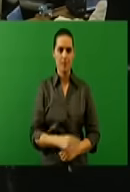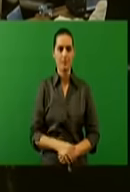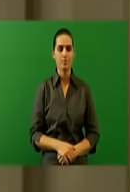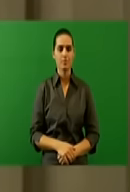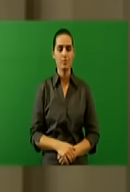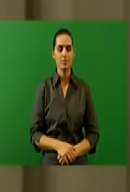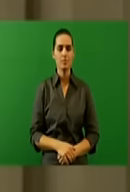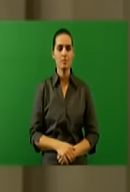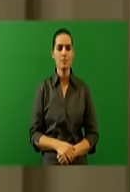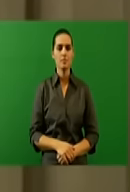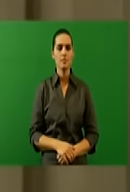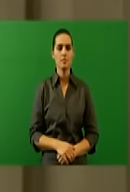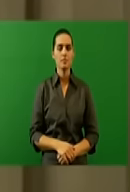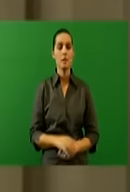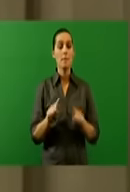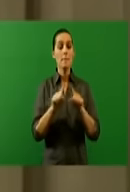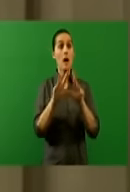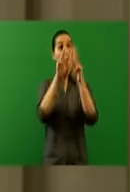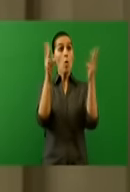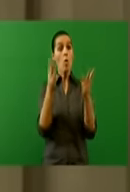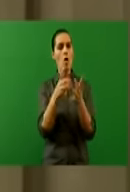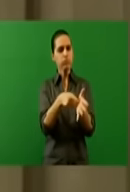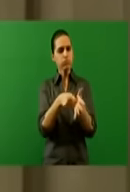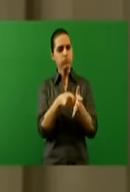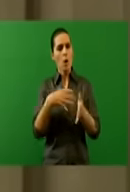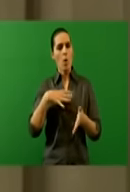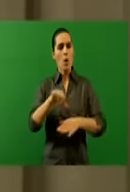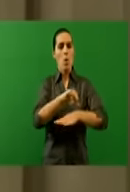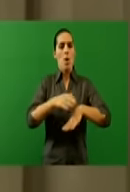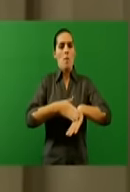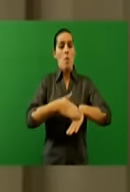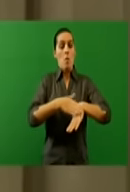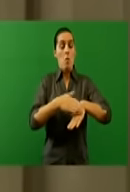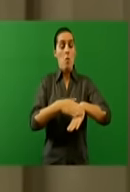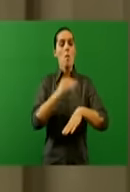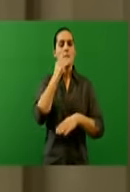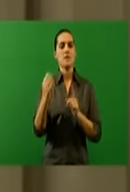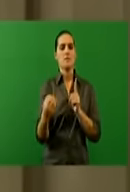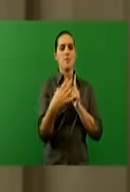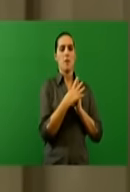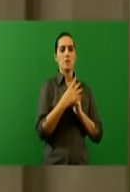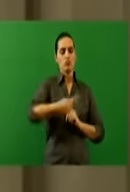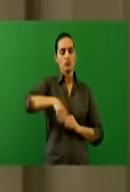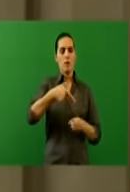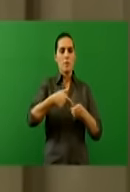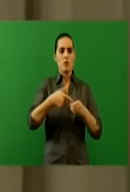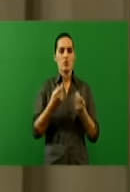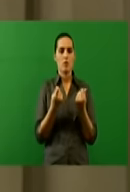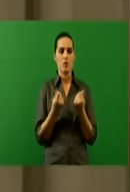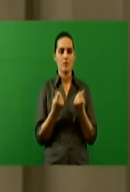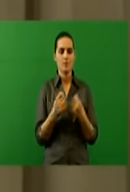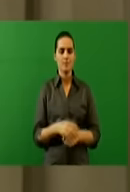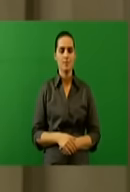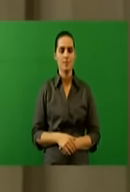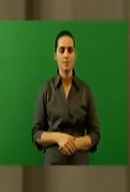outer period as global demand recovers. The domestic petrol price increased by a cumulative 60